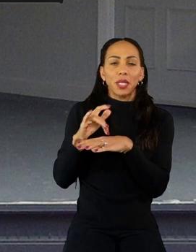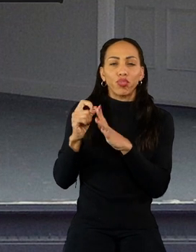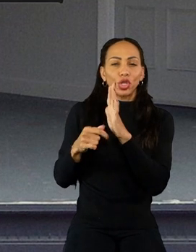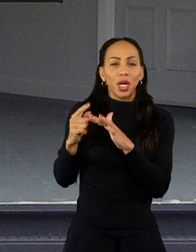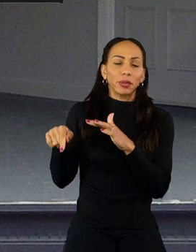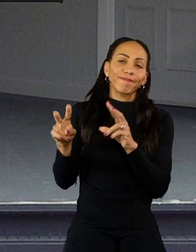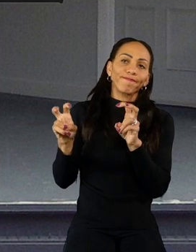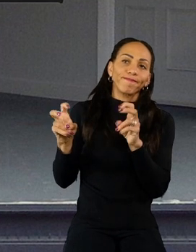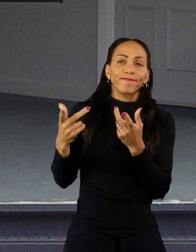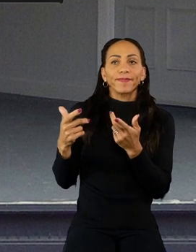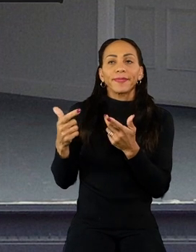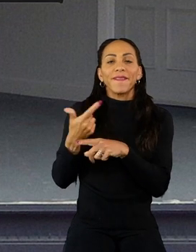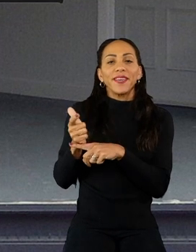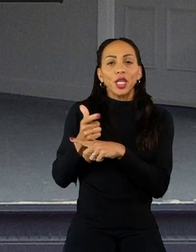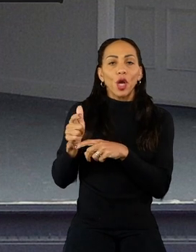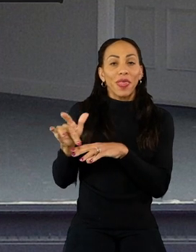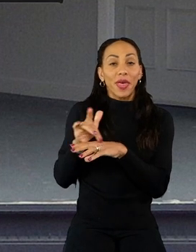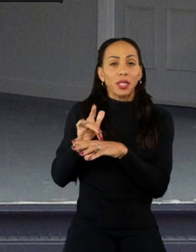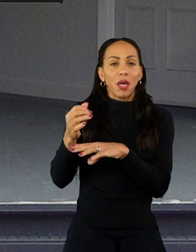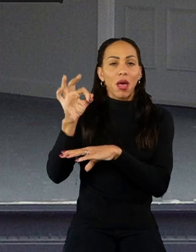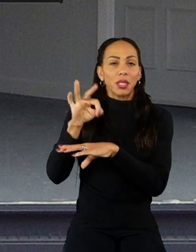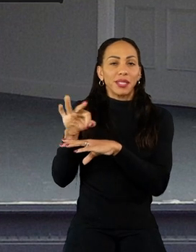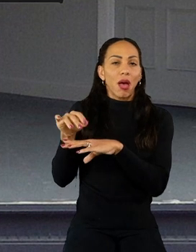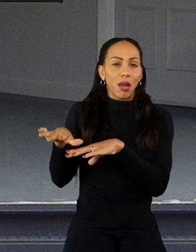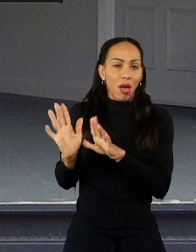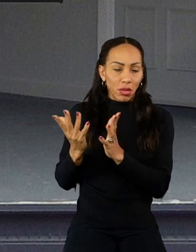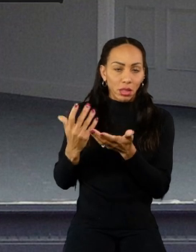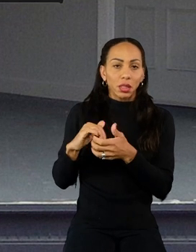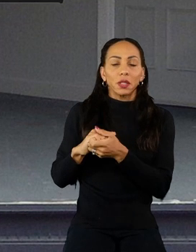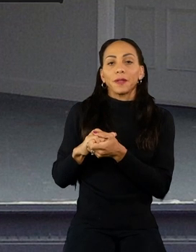done a number of different theatre projects as a kind of